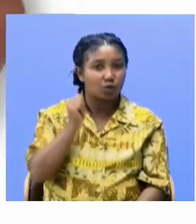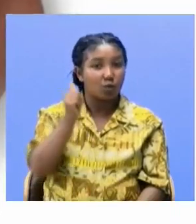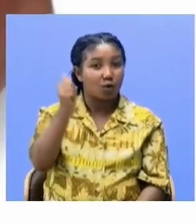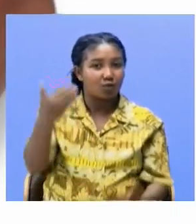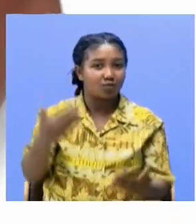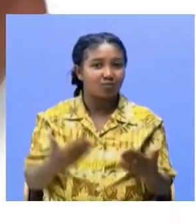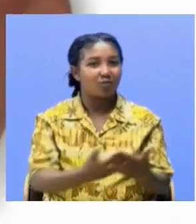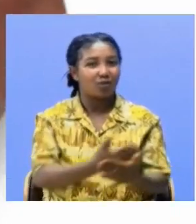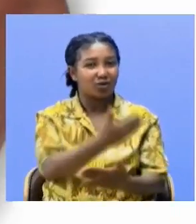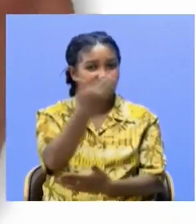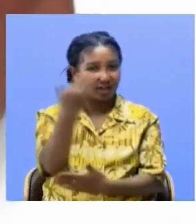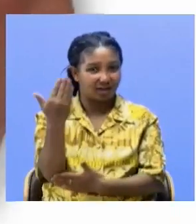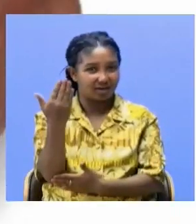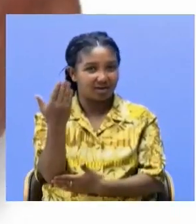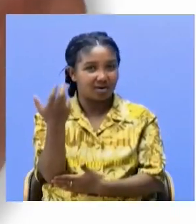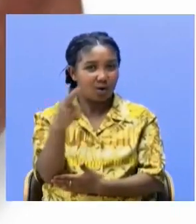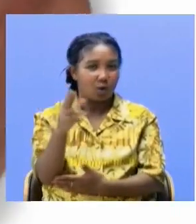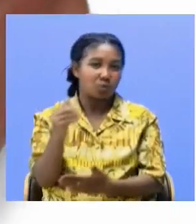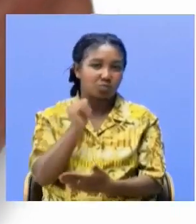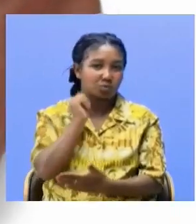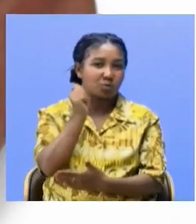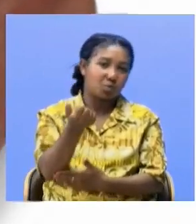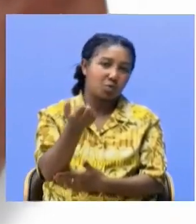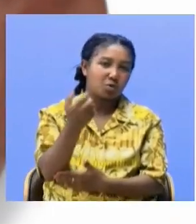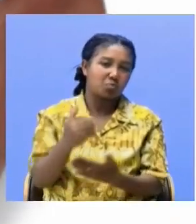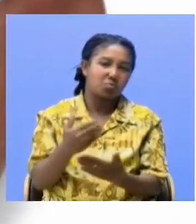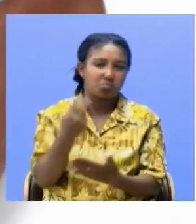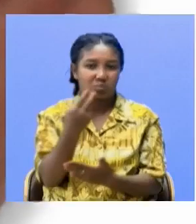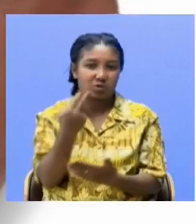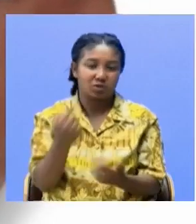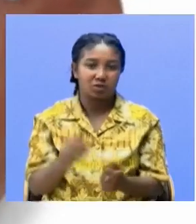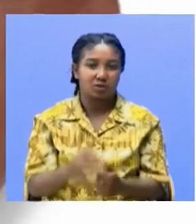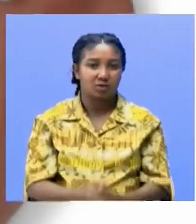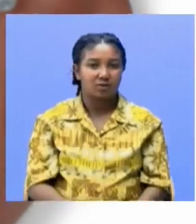morning, or simply tomorrow or tomorrow morning.